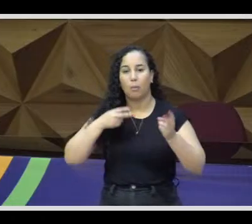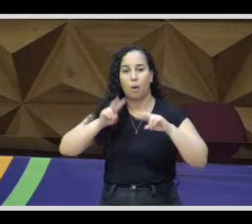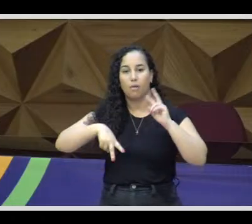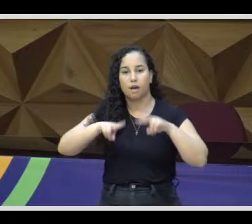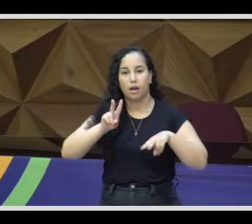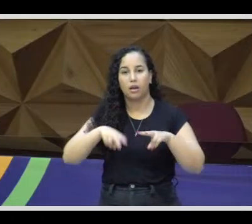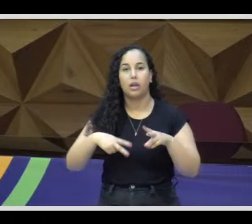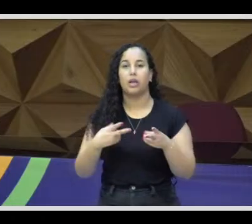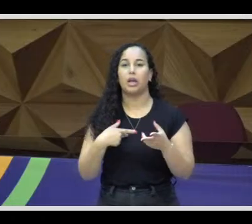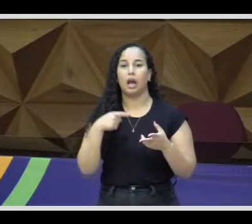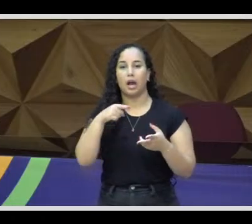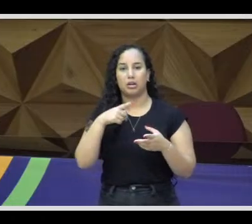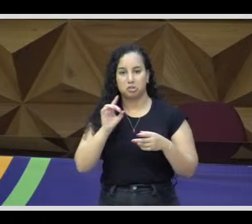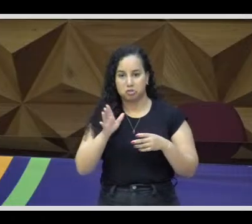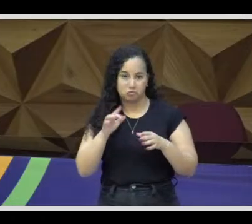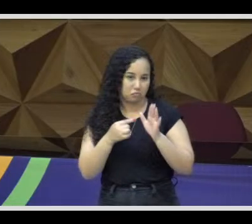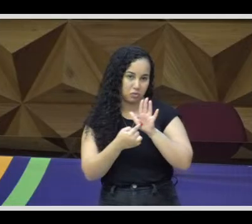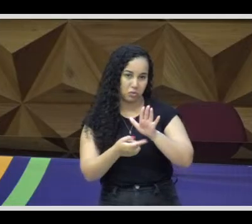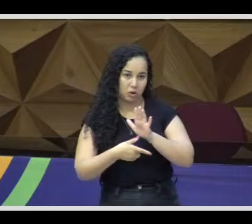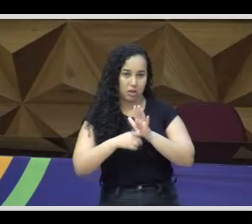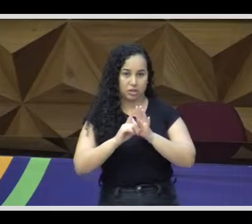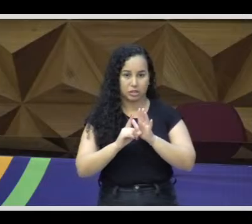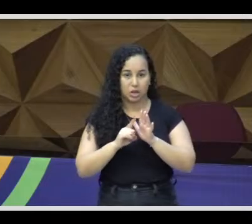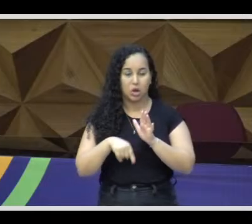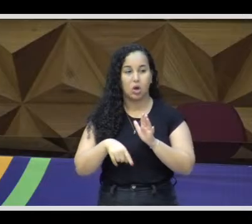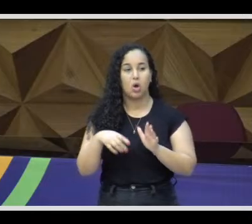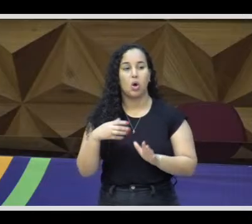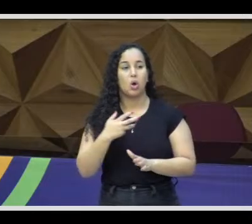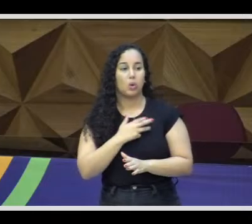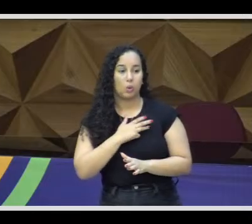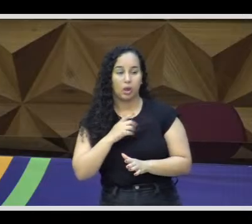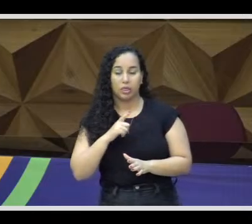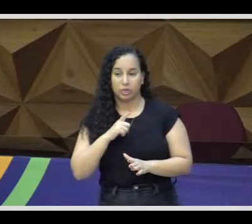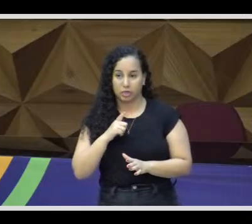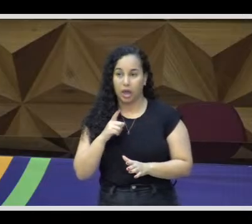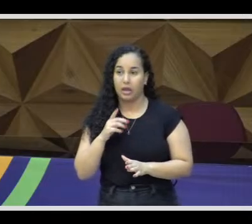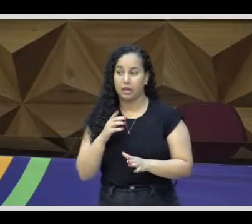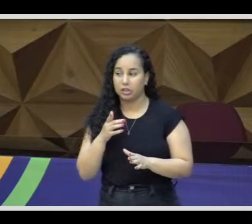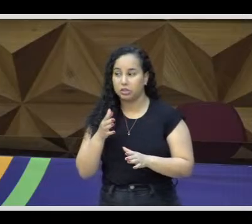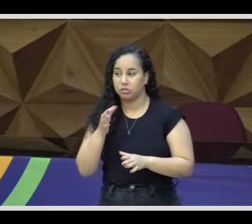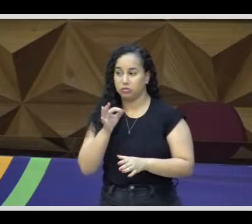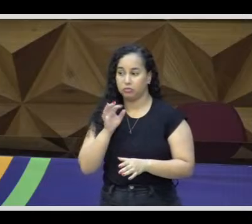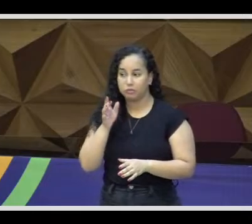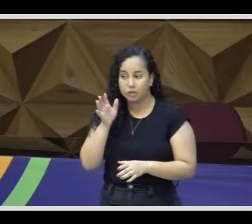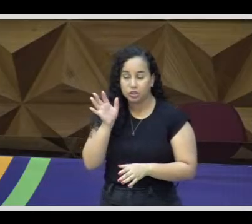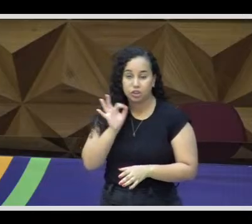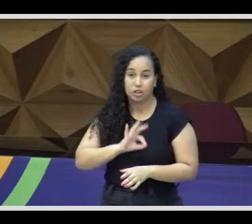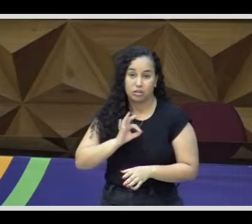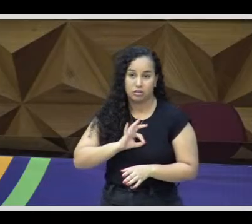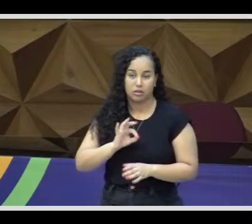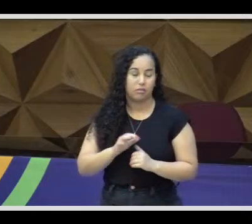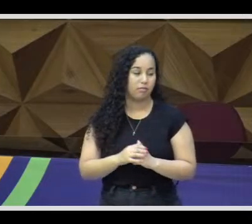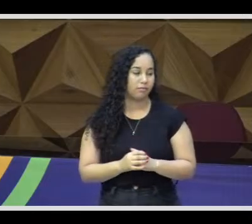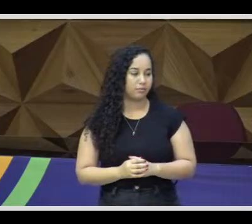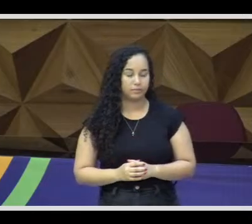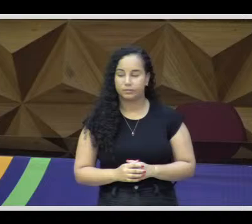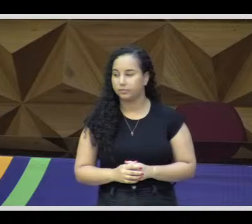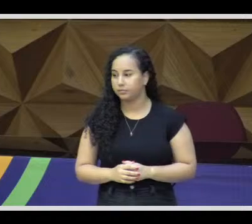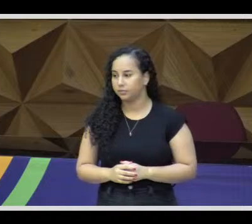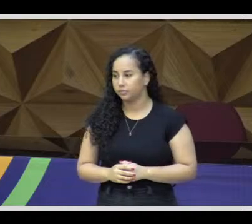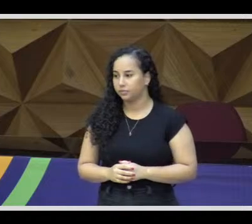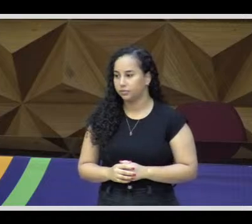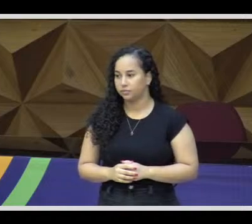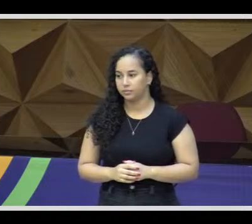I showed before, Lula still has the chances of winning the election more than his main competitor right now, which is the governor